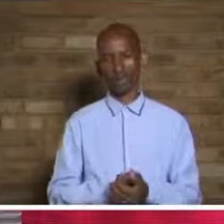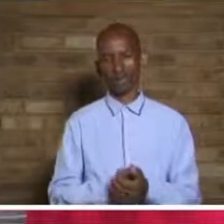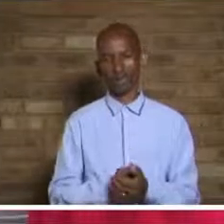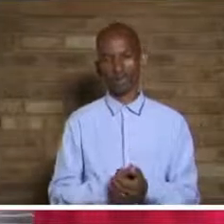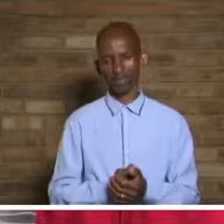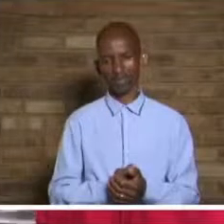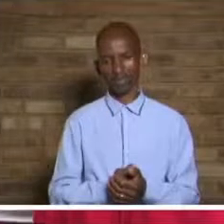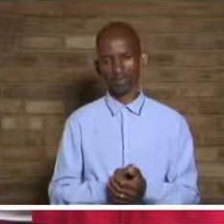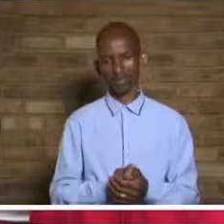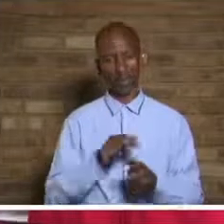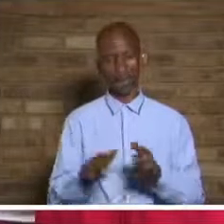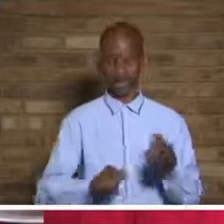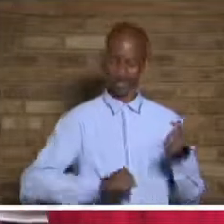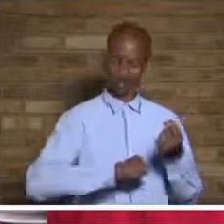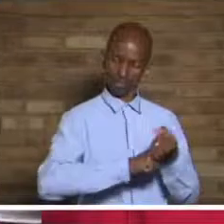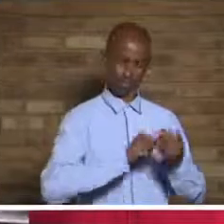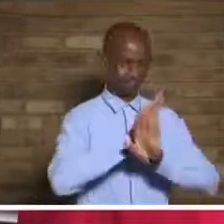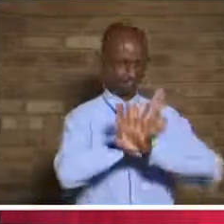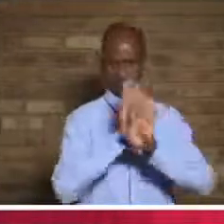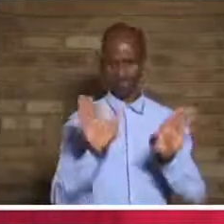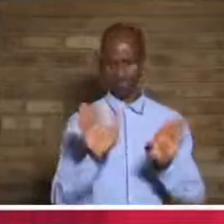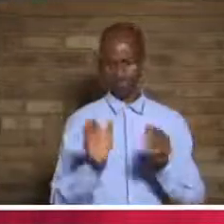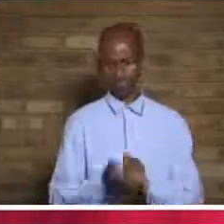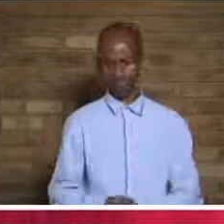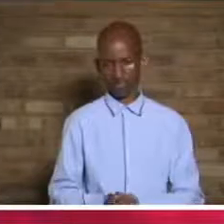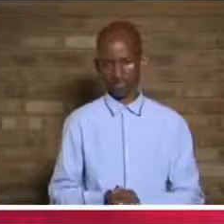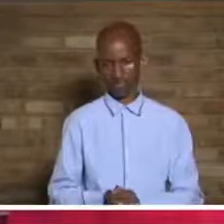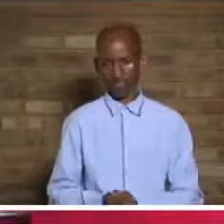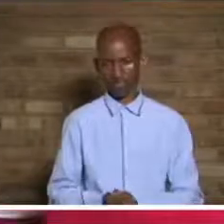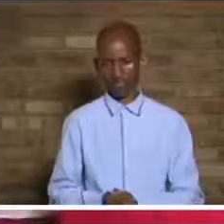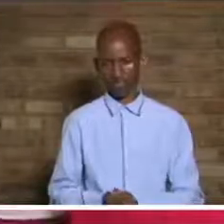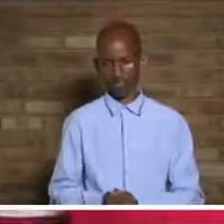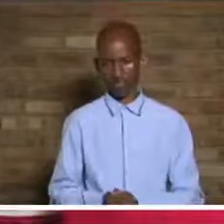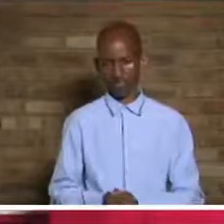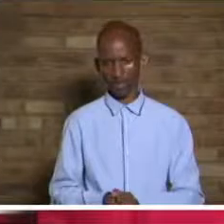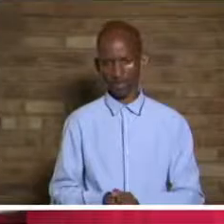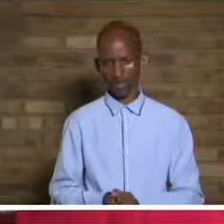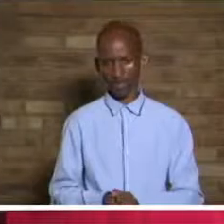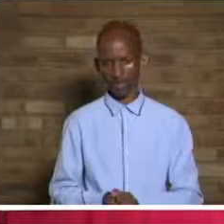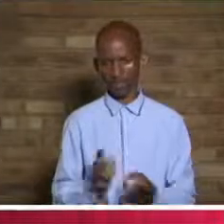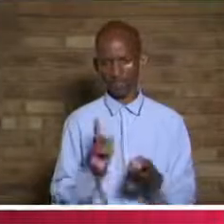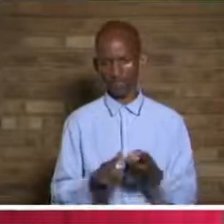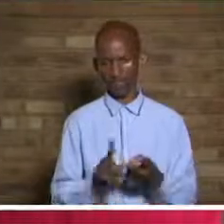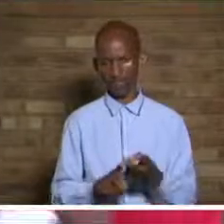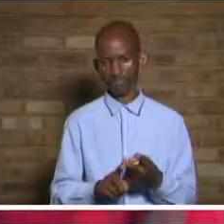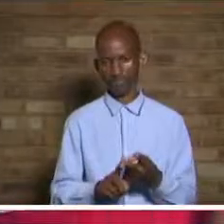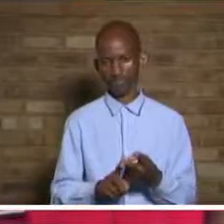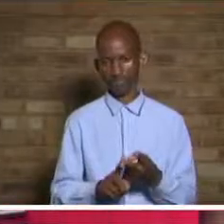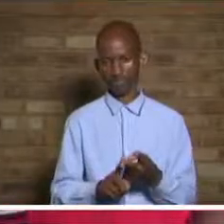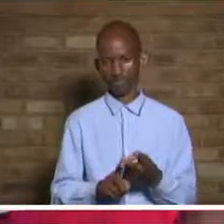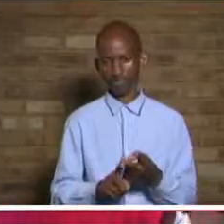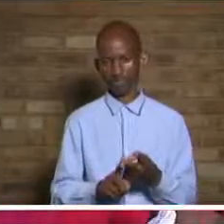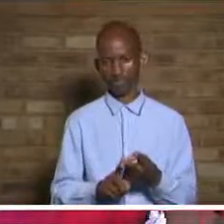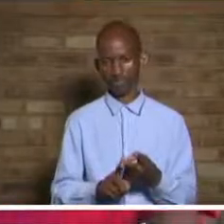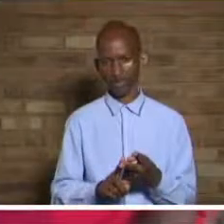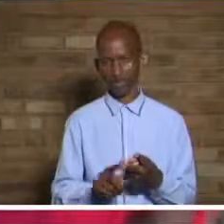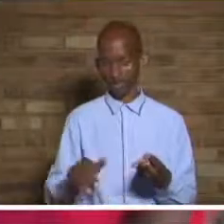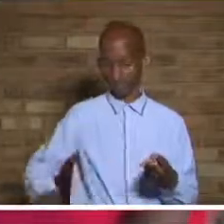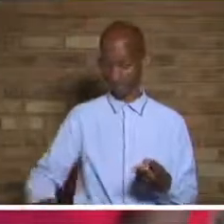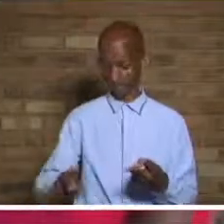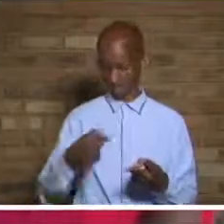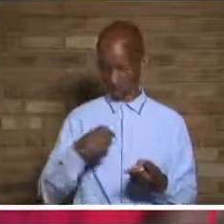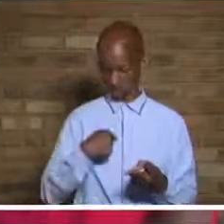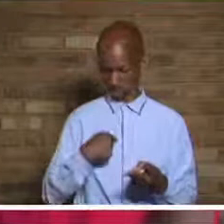re ganetšana le yona. we do not agree with it. Number 2, mo go dulana gona